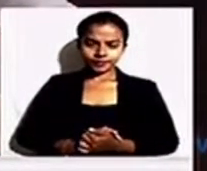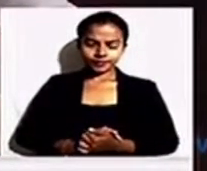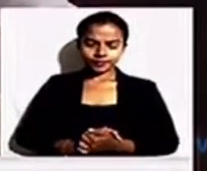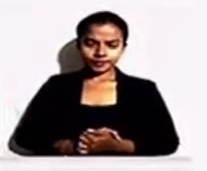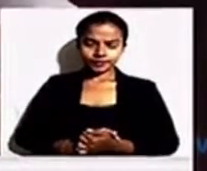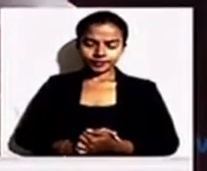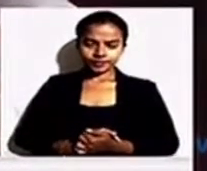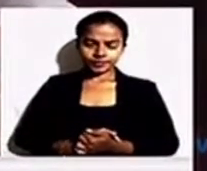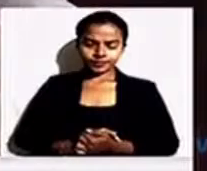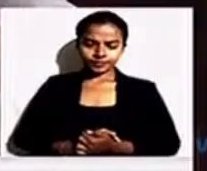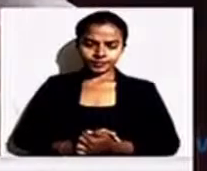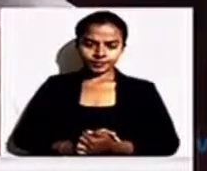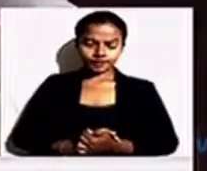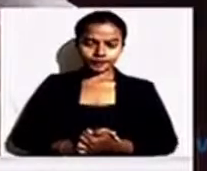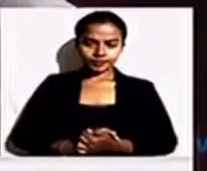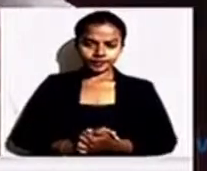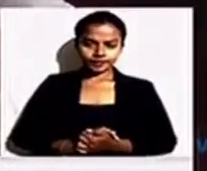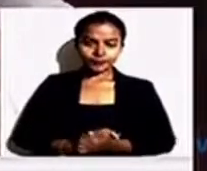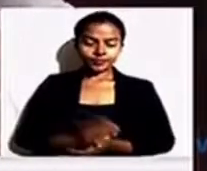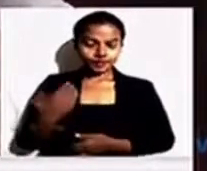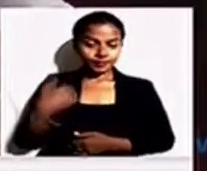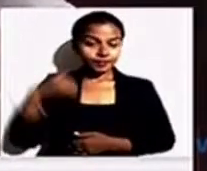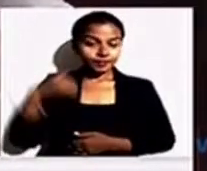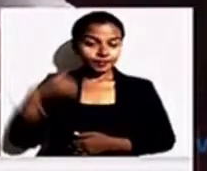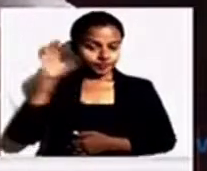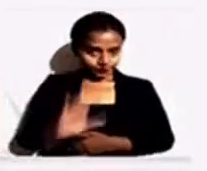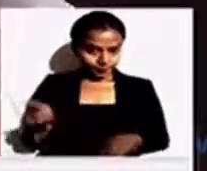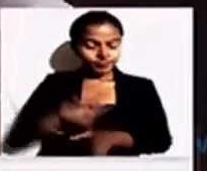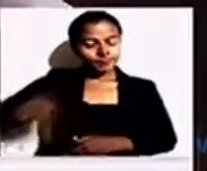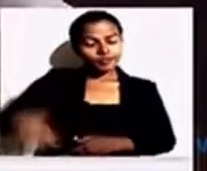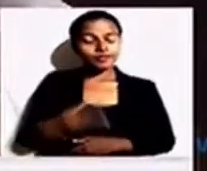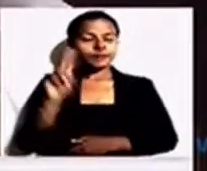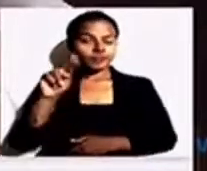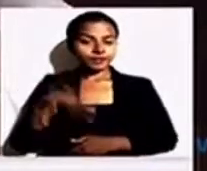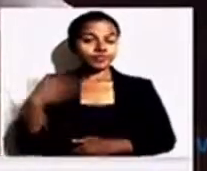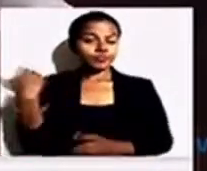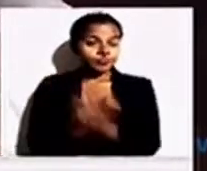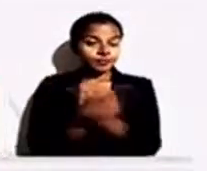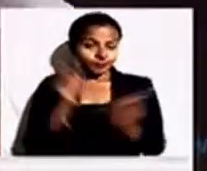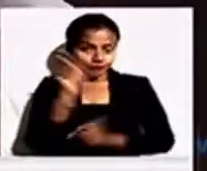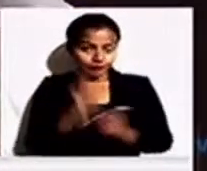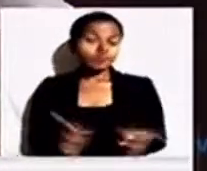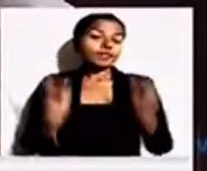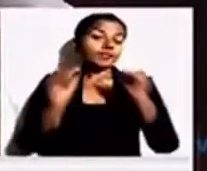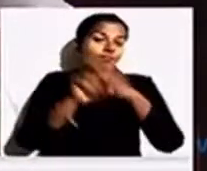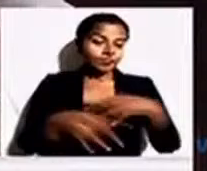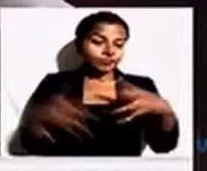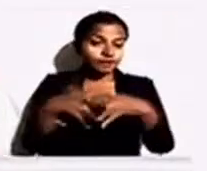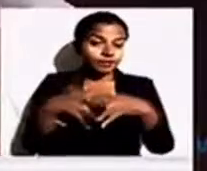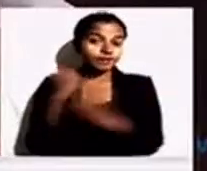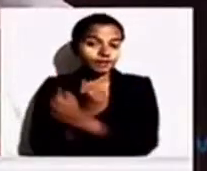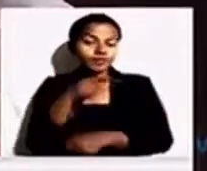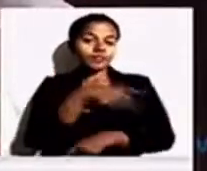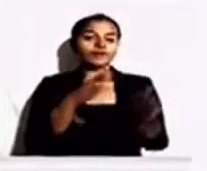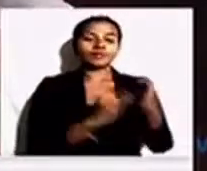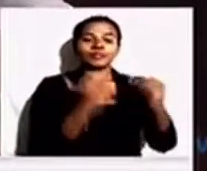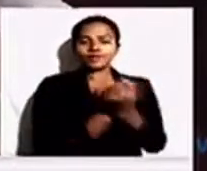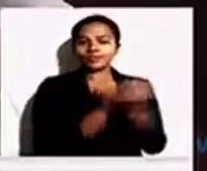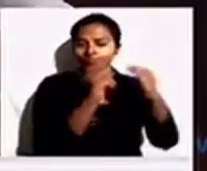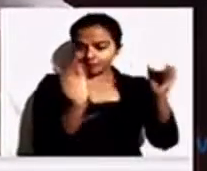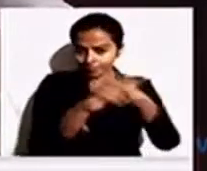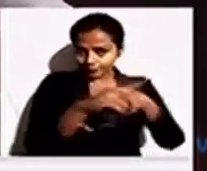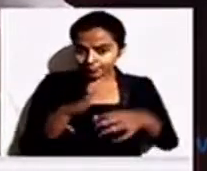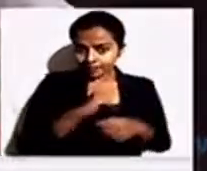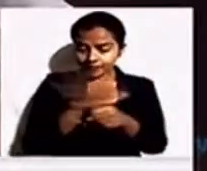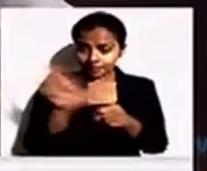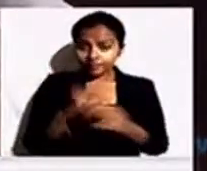We have learned that 120 inmates were transferred from the Valikada prison to the Mahara prison in violation of COVID-19 regulations,